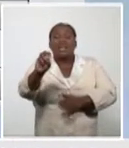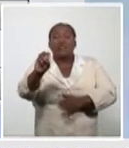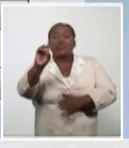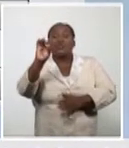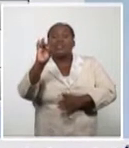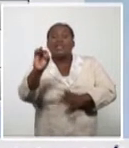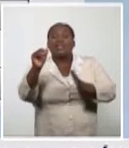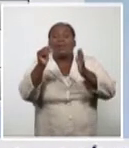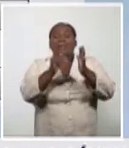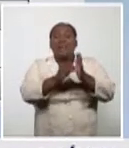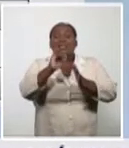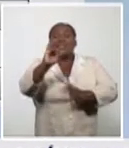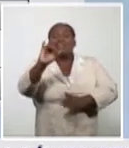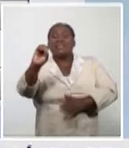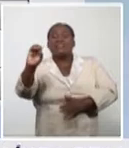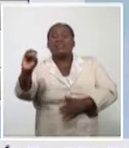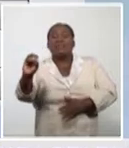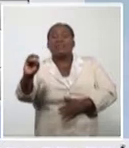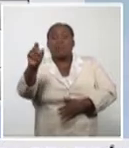3,307,600.